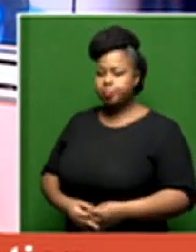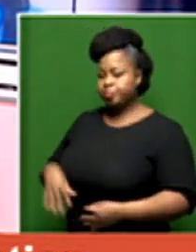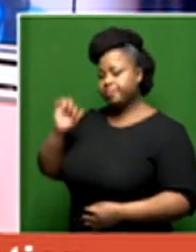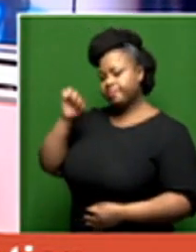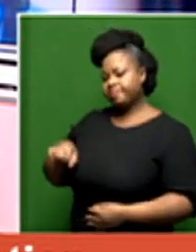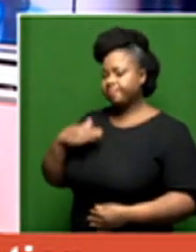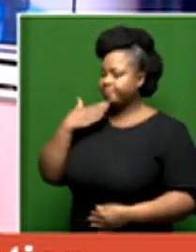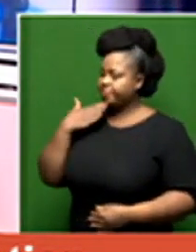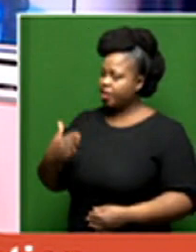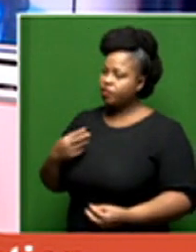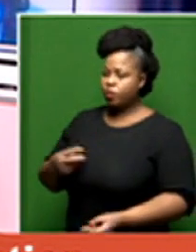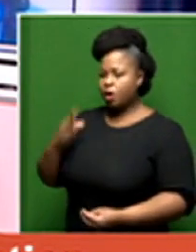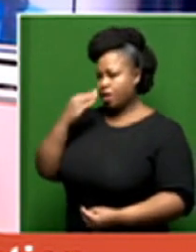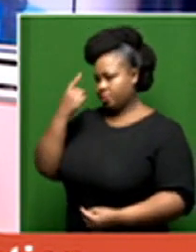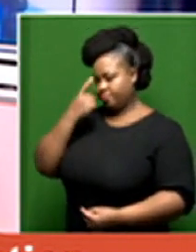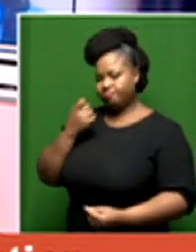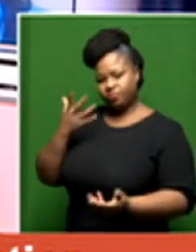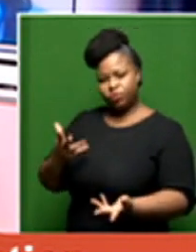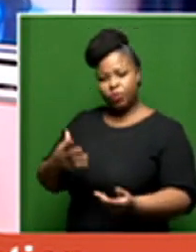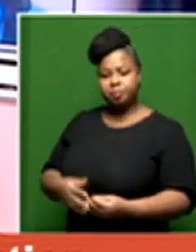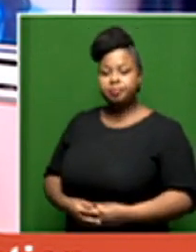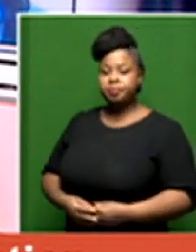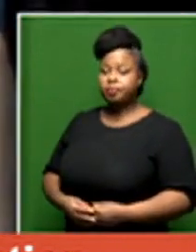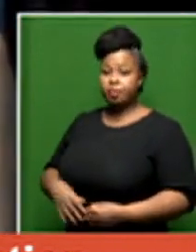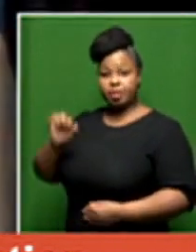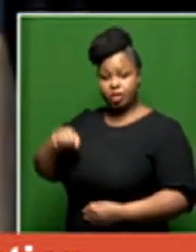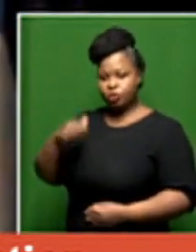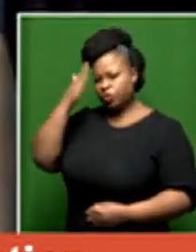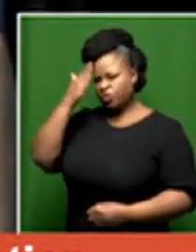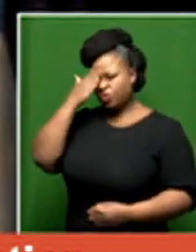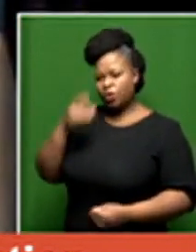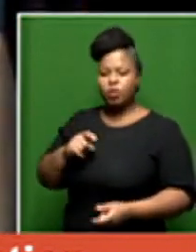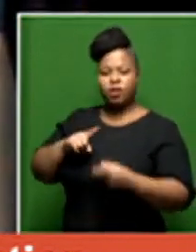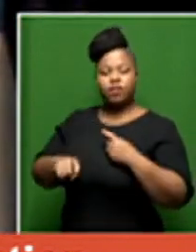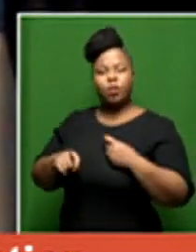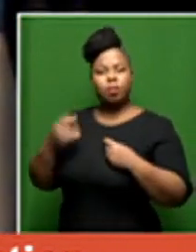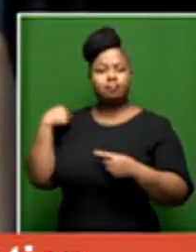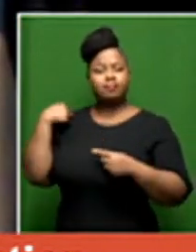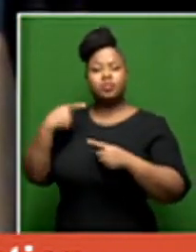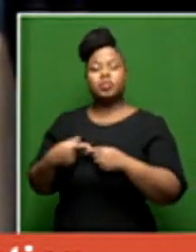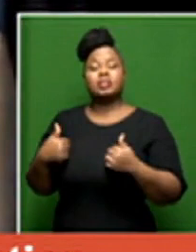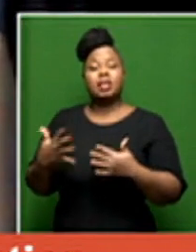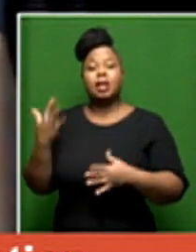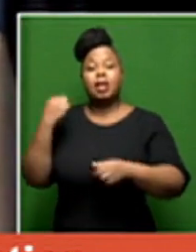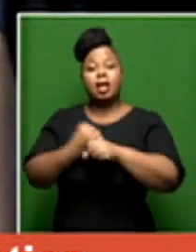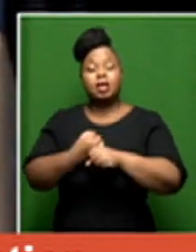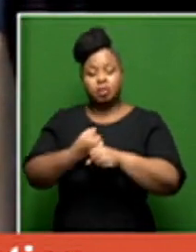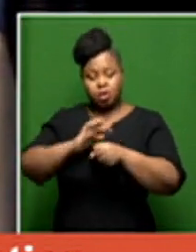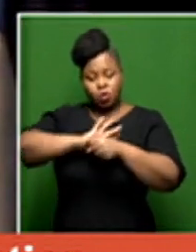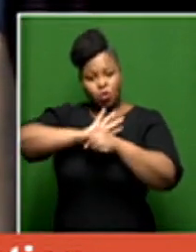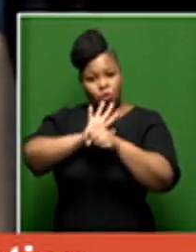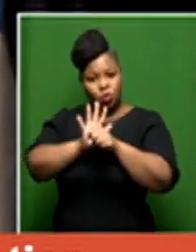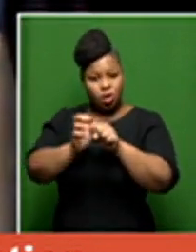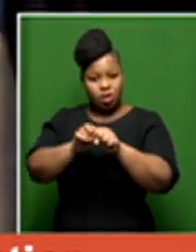Yes, thank you for that question. As you know, since the pandemic last year